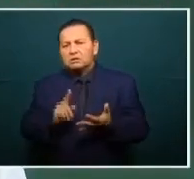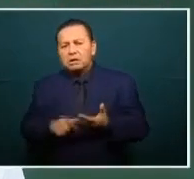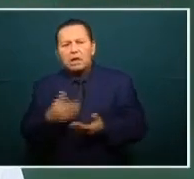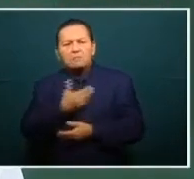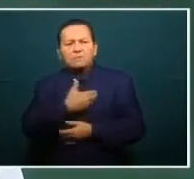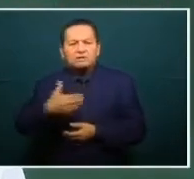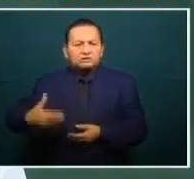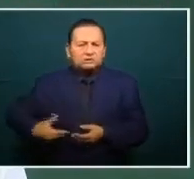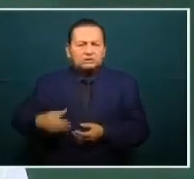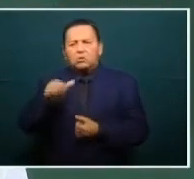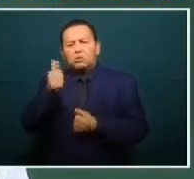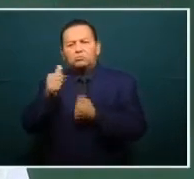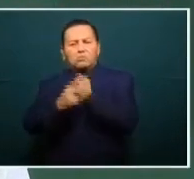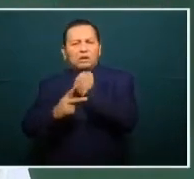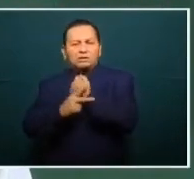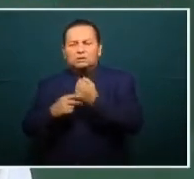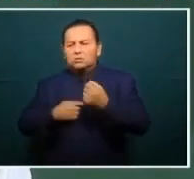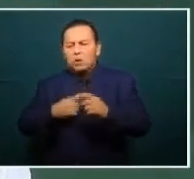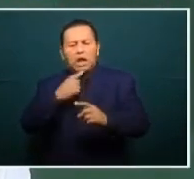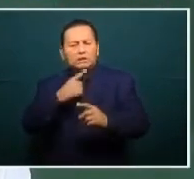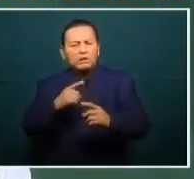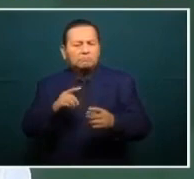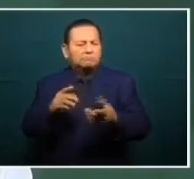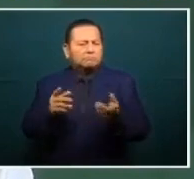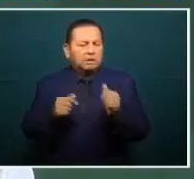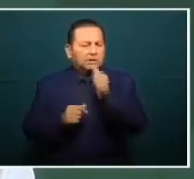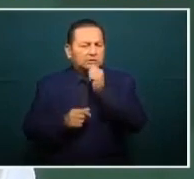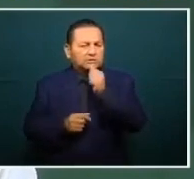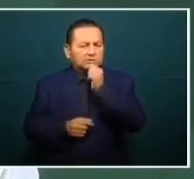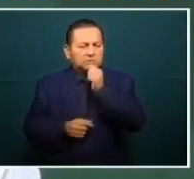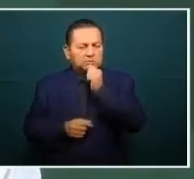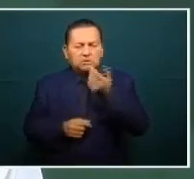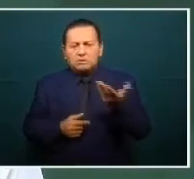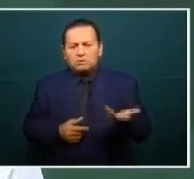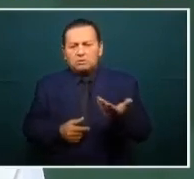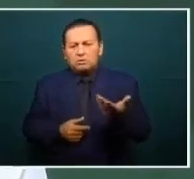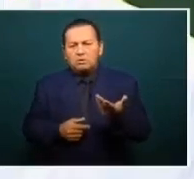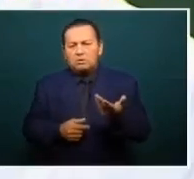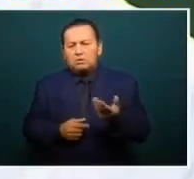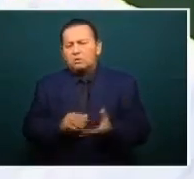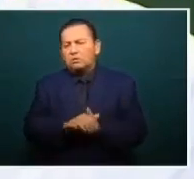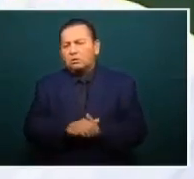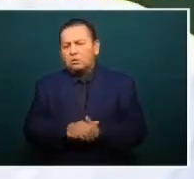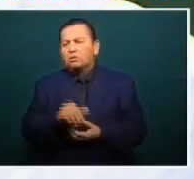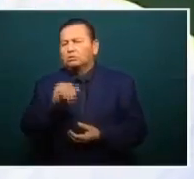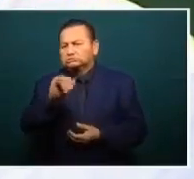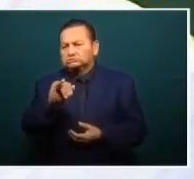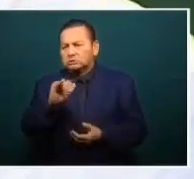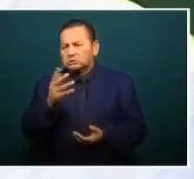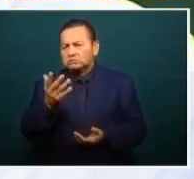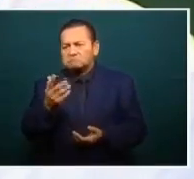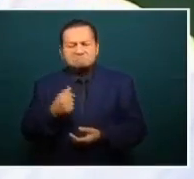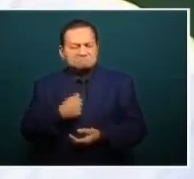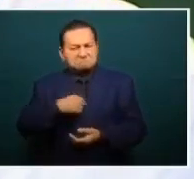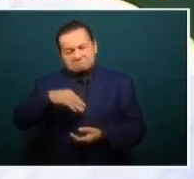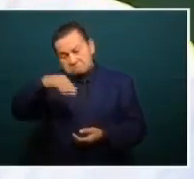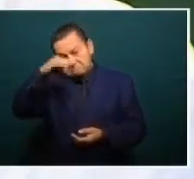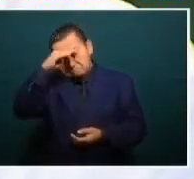So they've asked if he had communicated with other countries' heads of state. He says